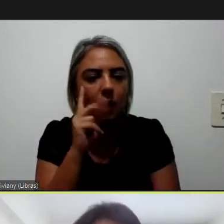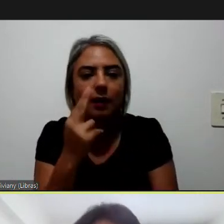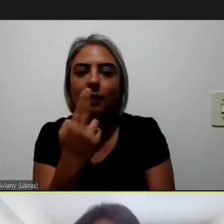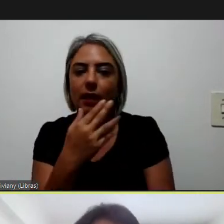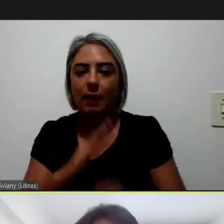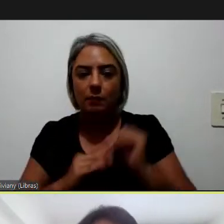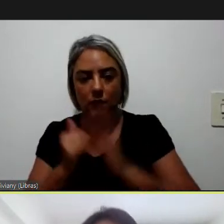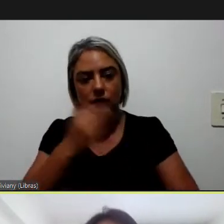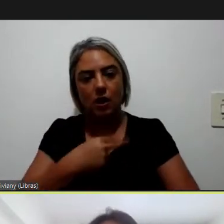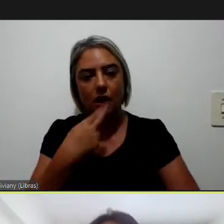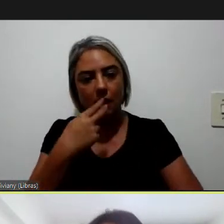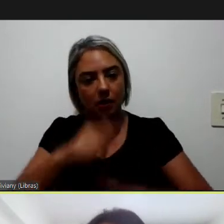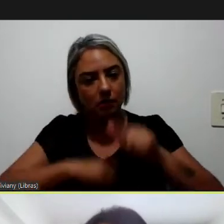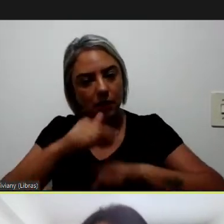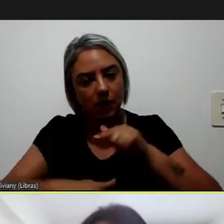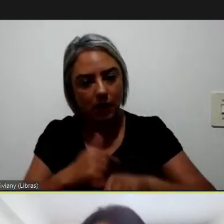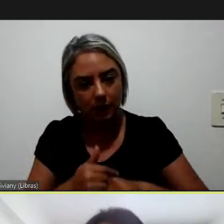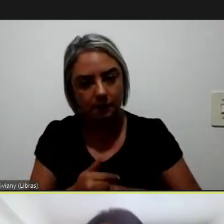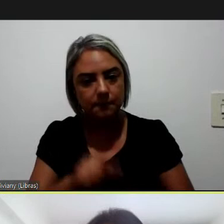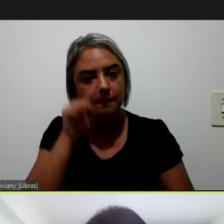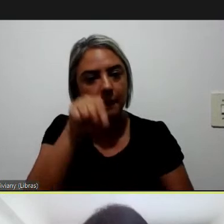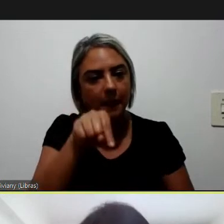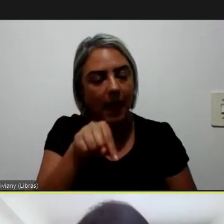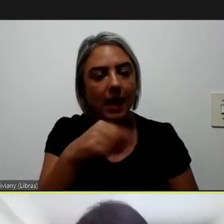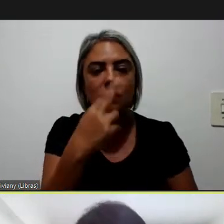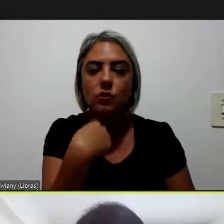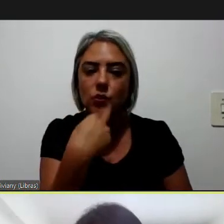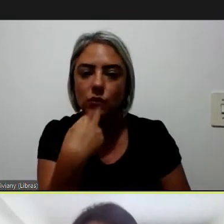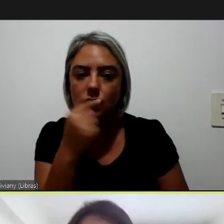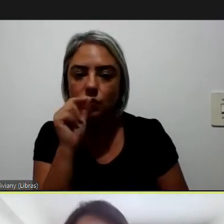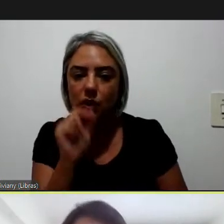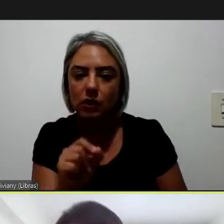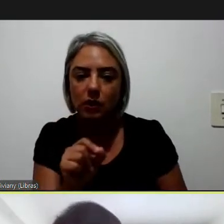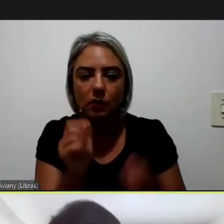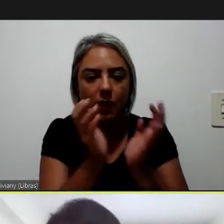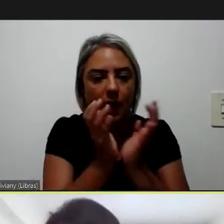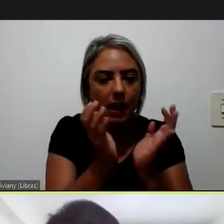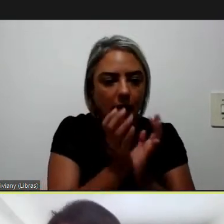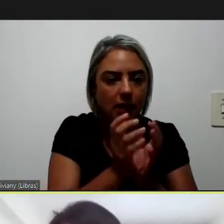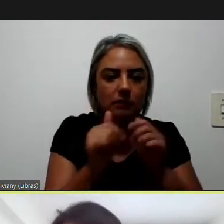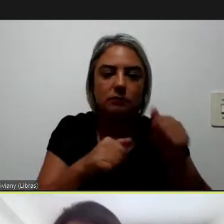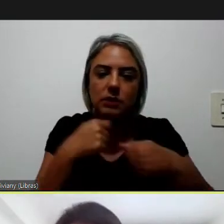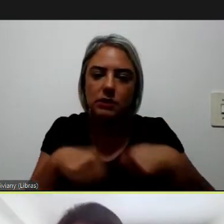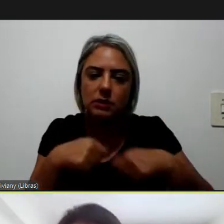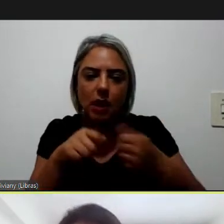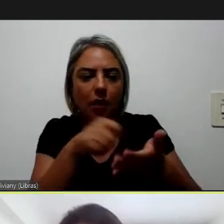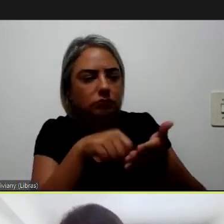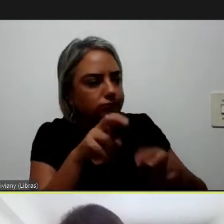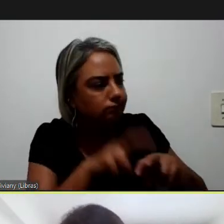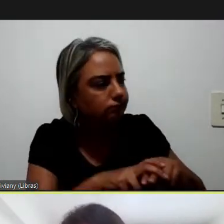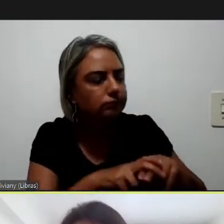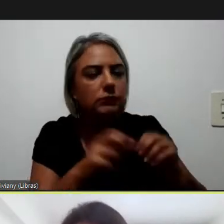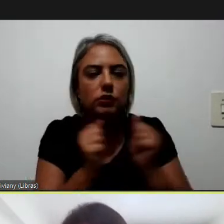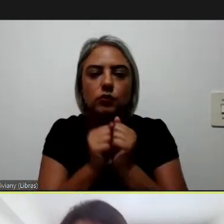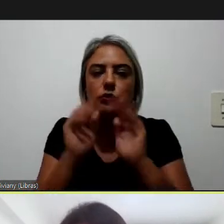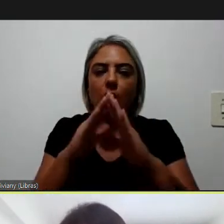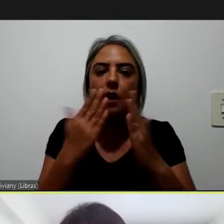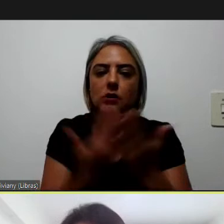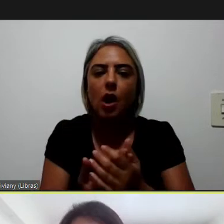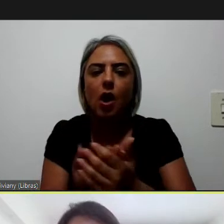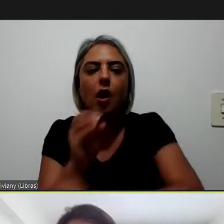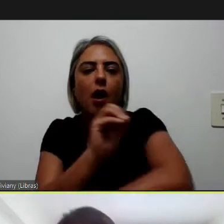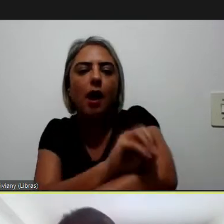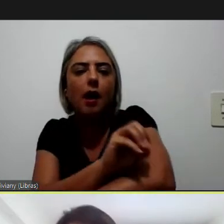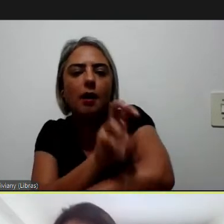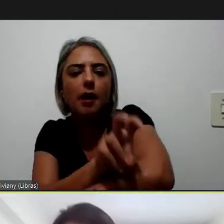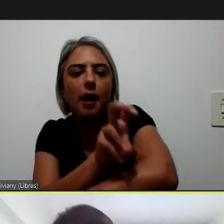this person every day, which is the dietitian that needs to work with. This is the dietitian with this team that needs to sit with the